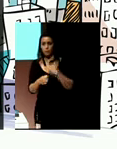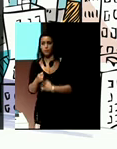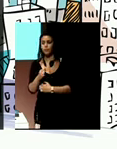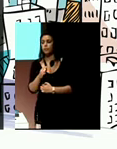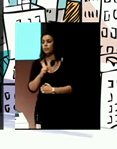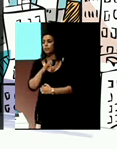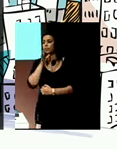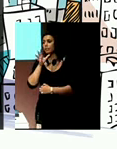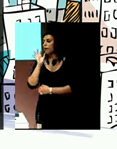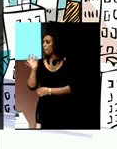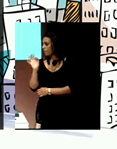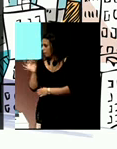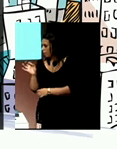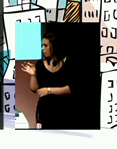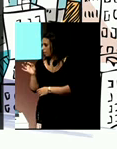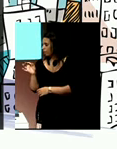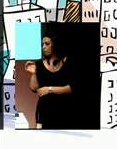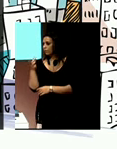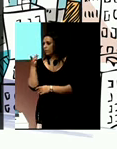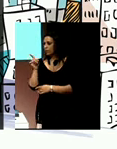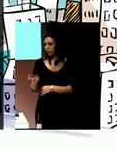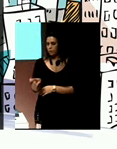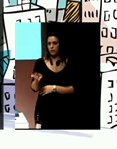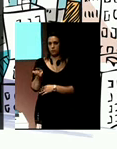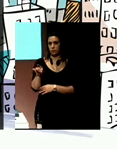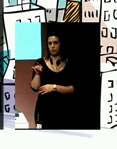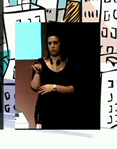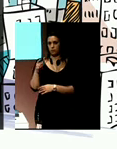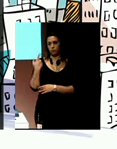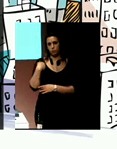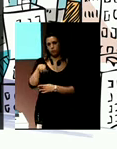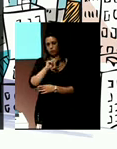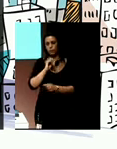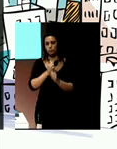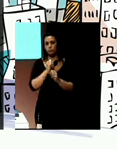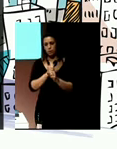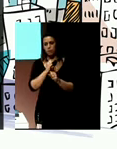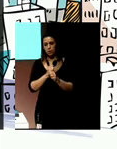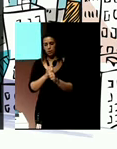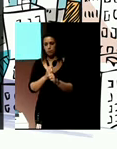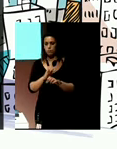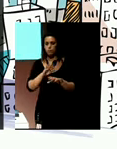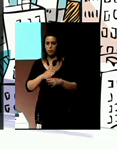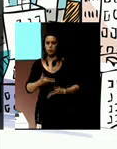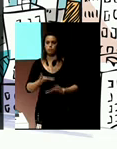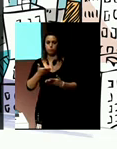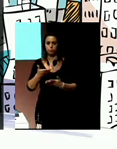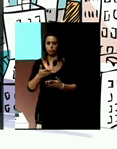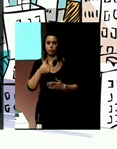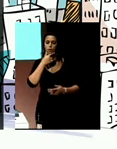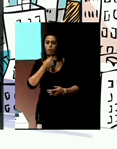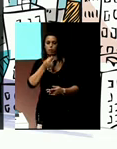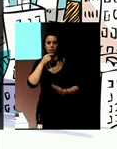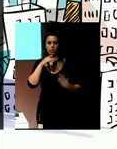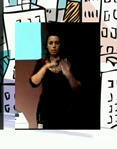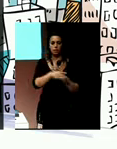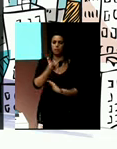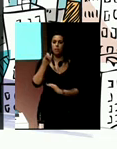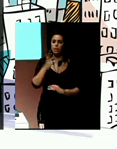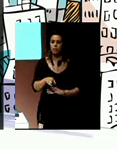Apart from being a place where you have to take actions, this